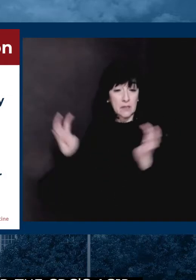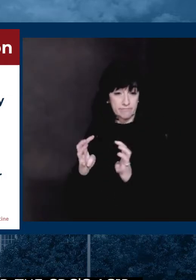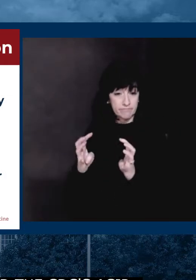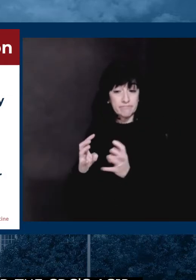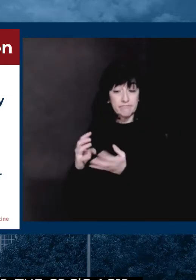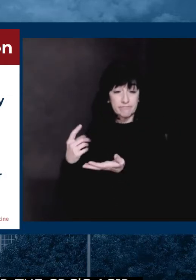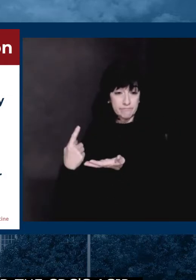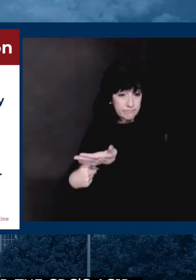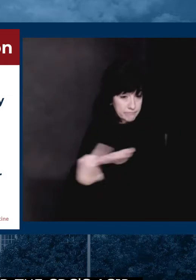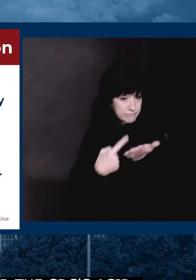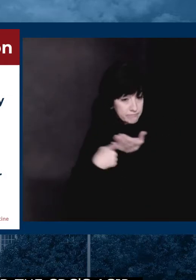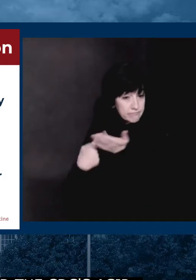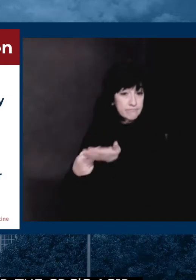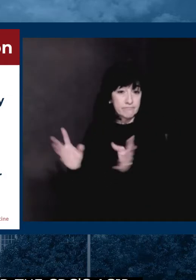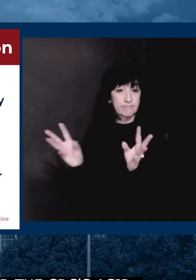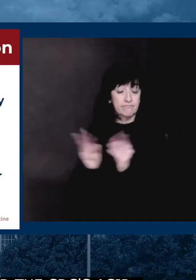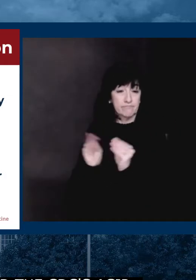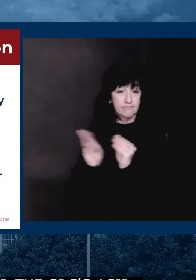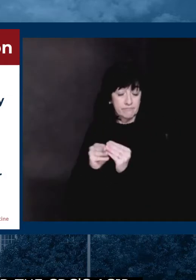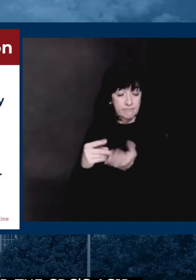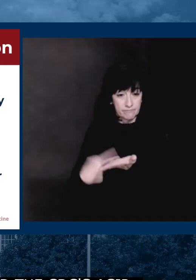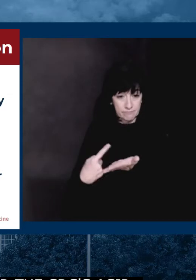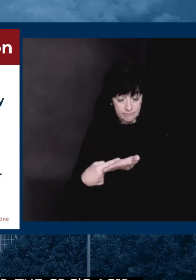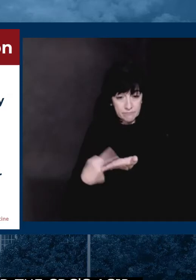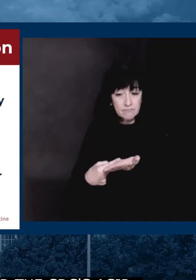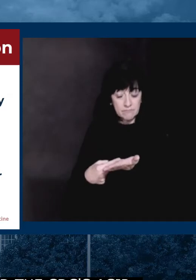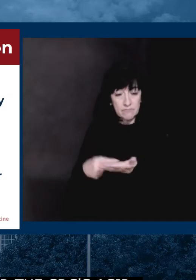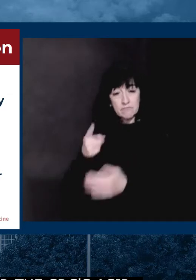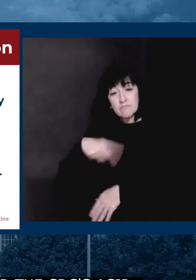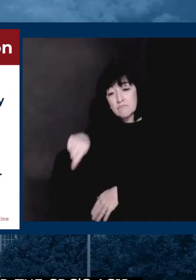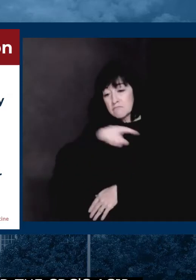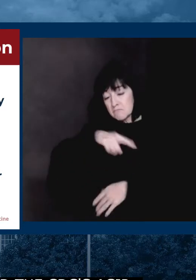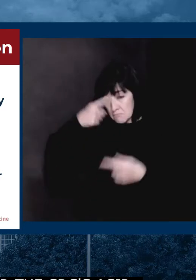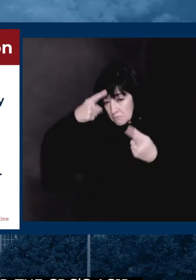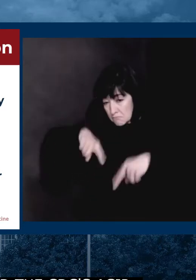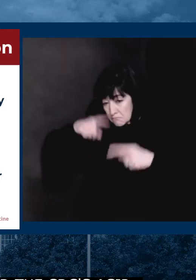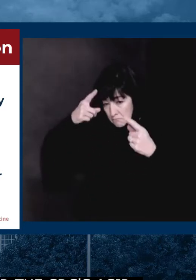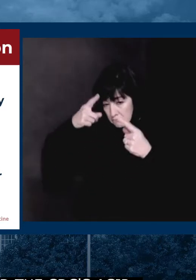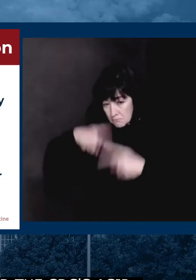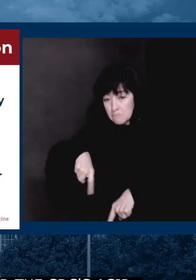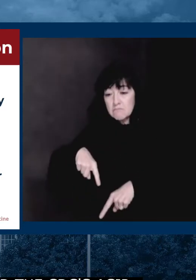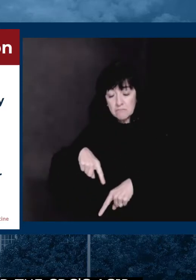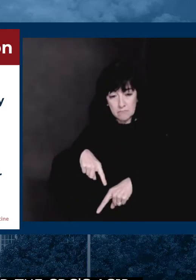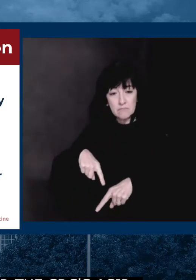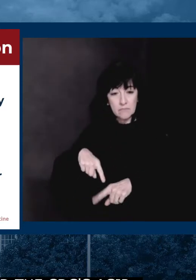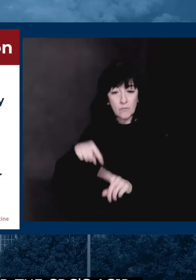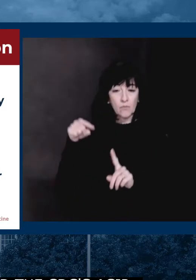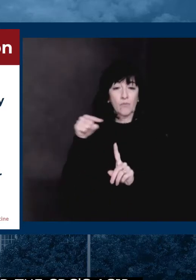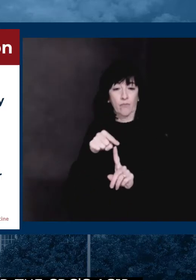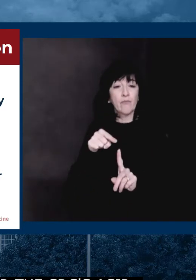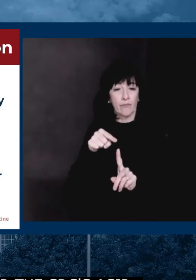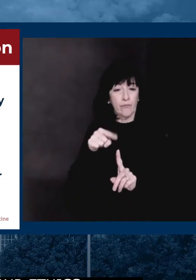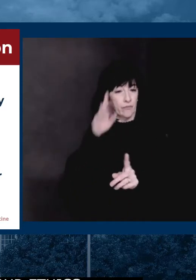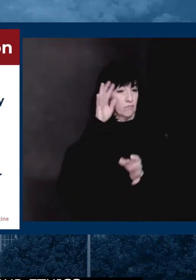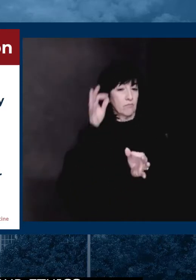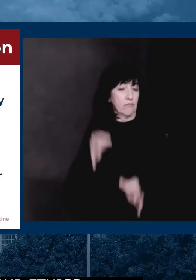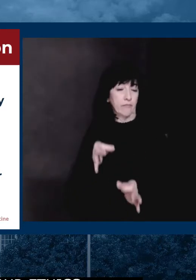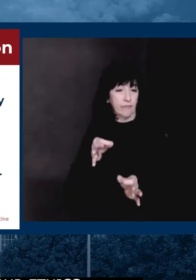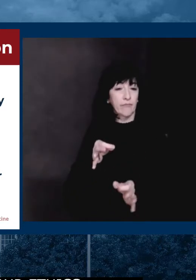group, and they came together with a consensus around the phase 1B